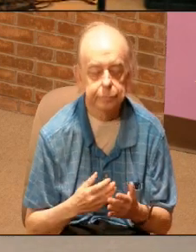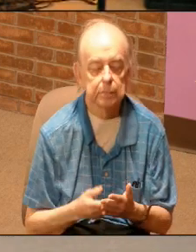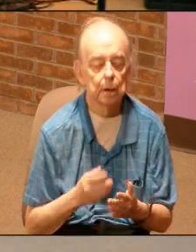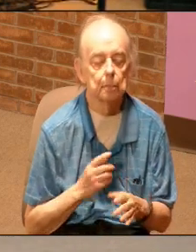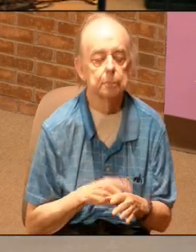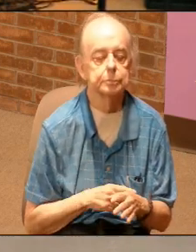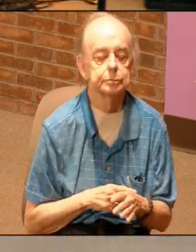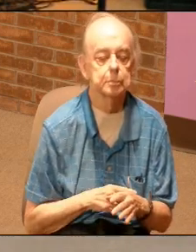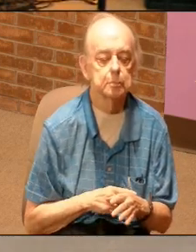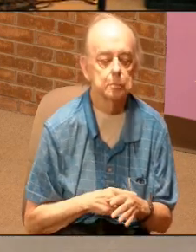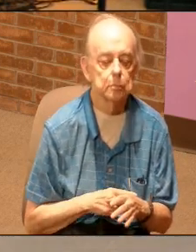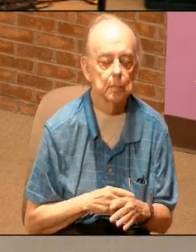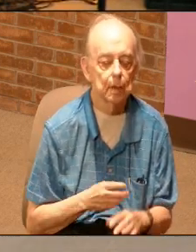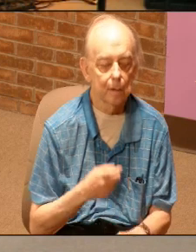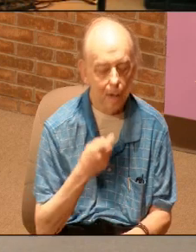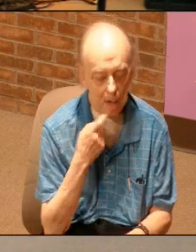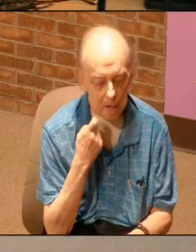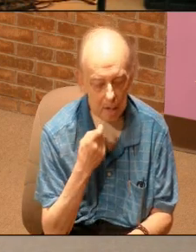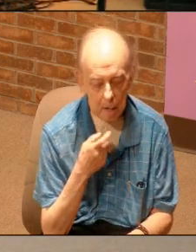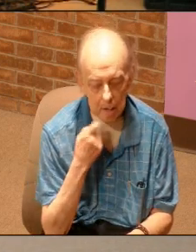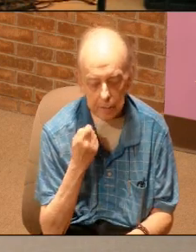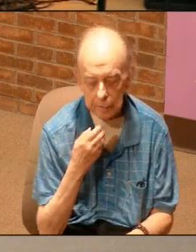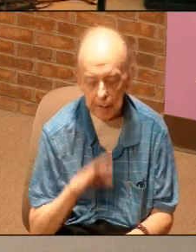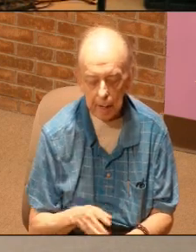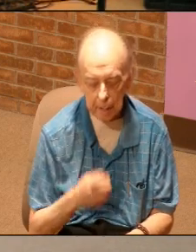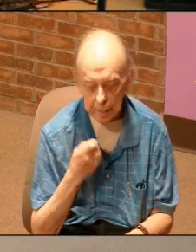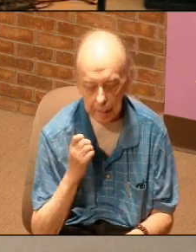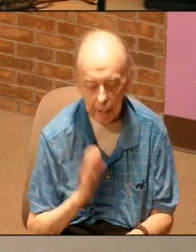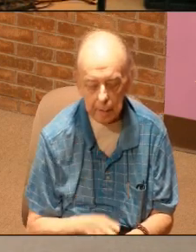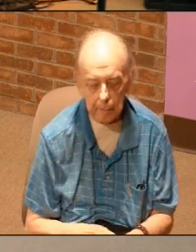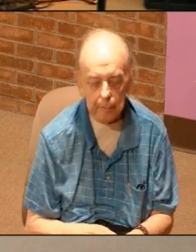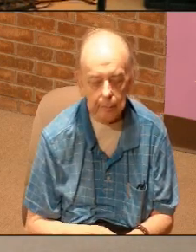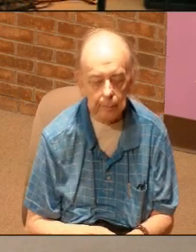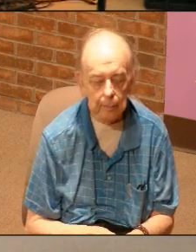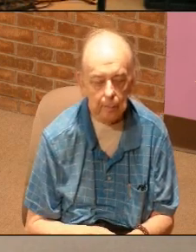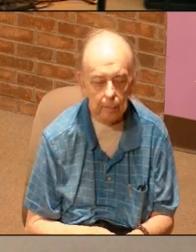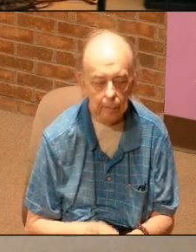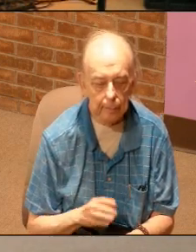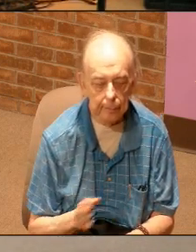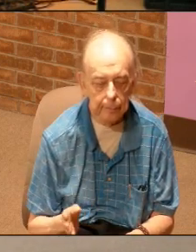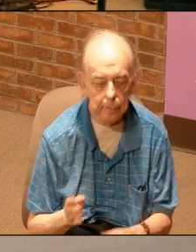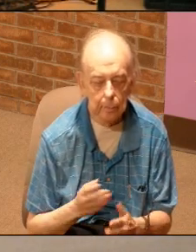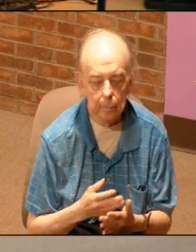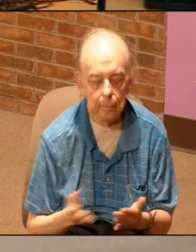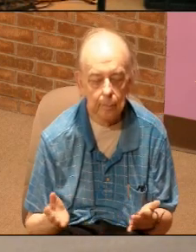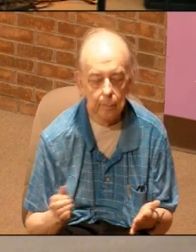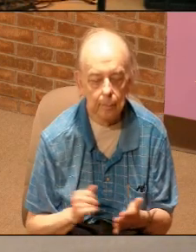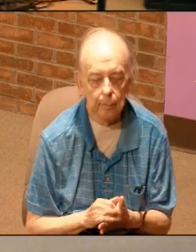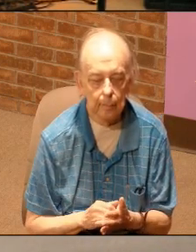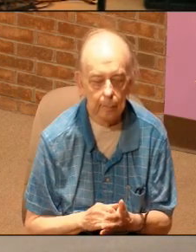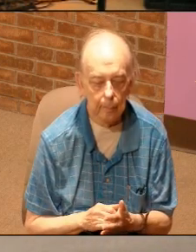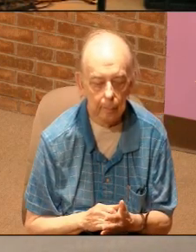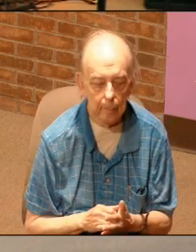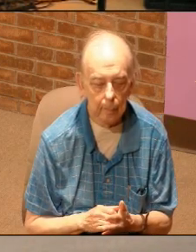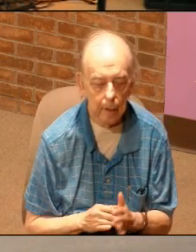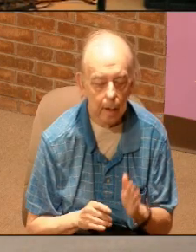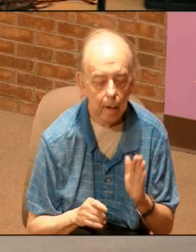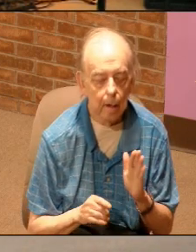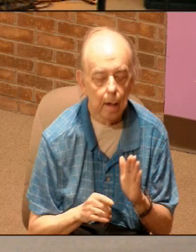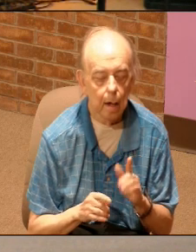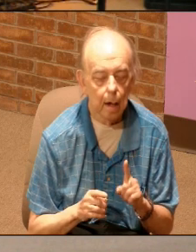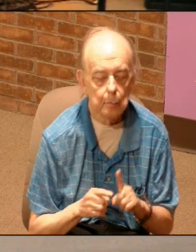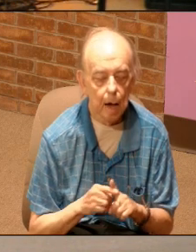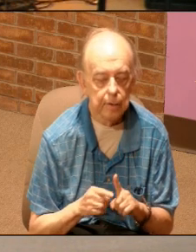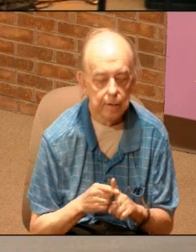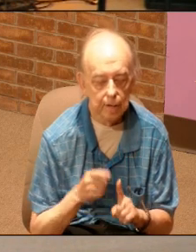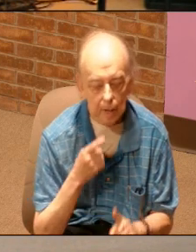of the time, addiction is bad, addiction is bad, addiction is bad. There is a thing that is called positive